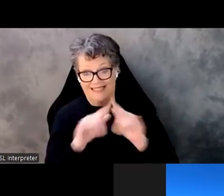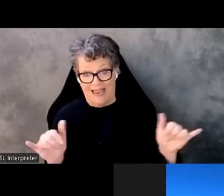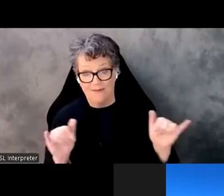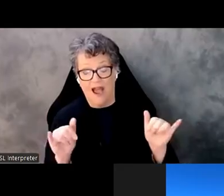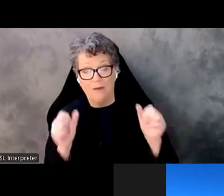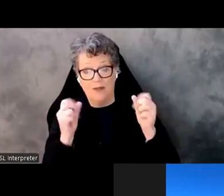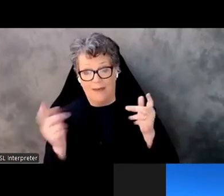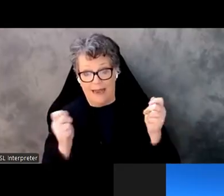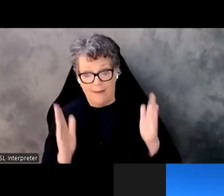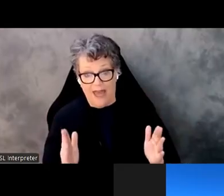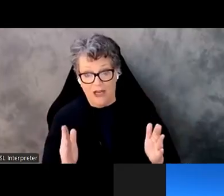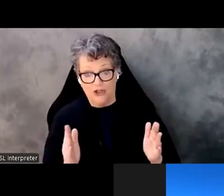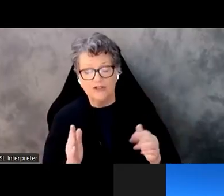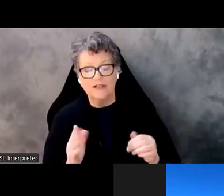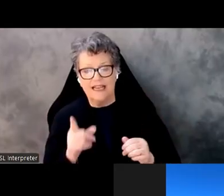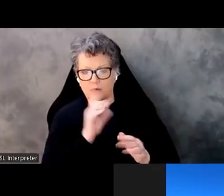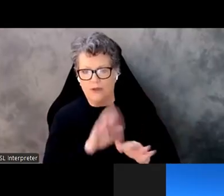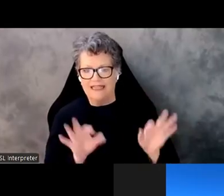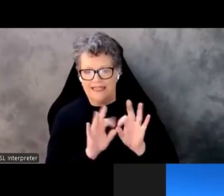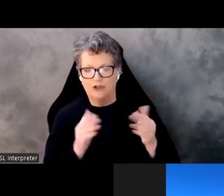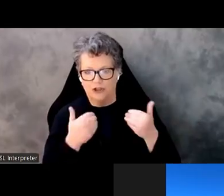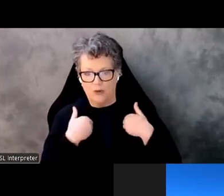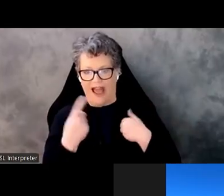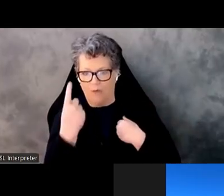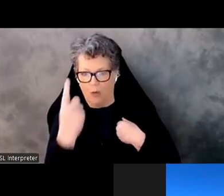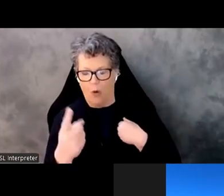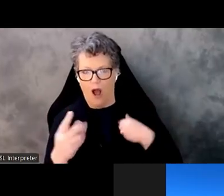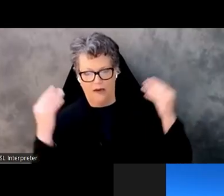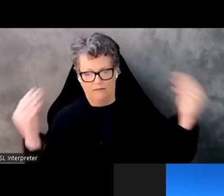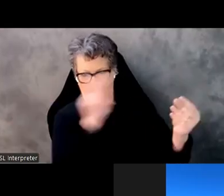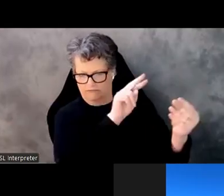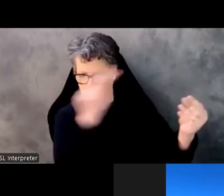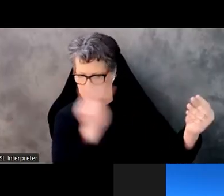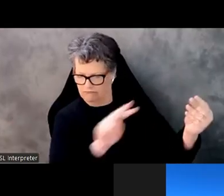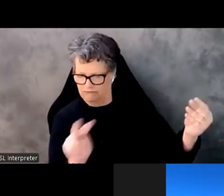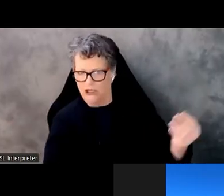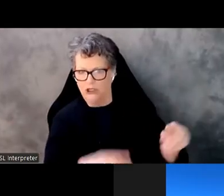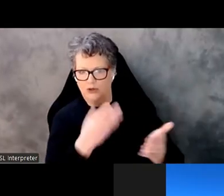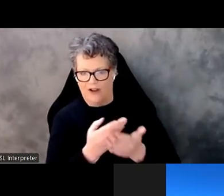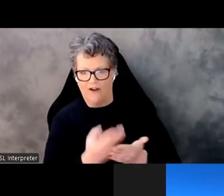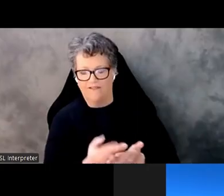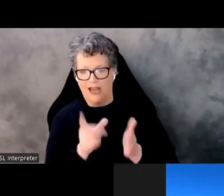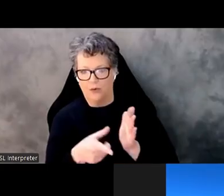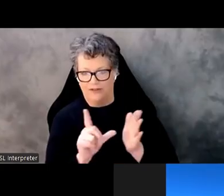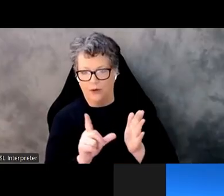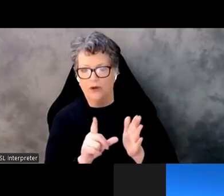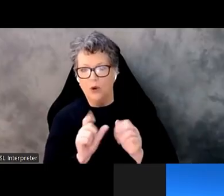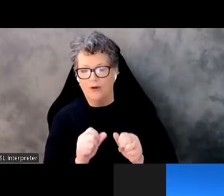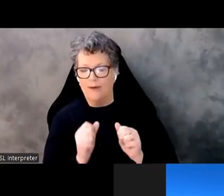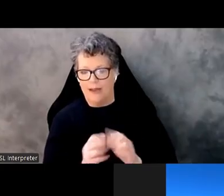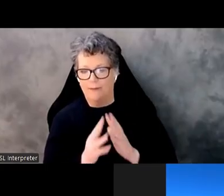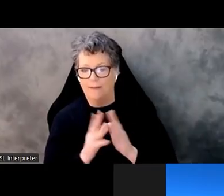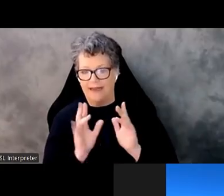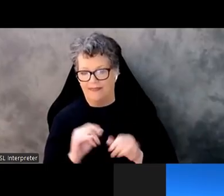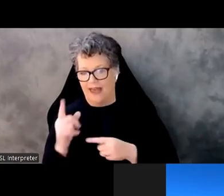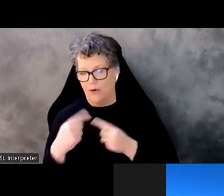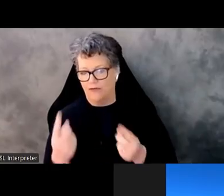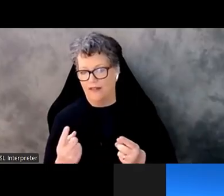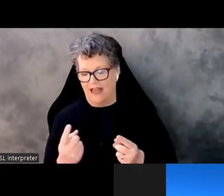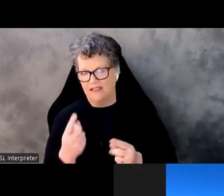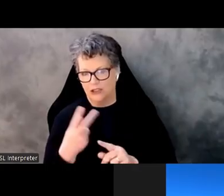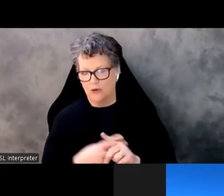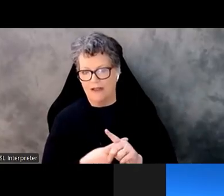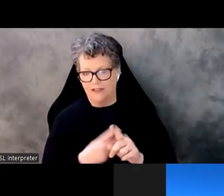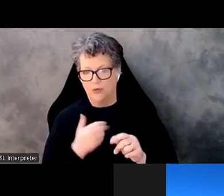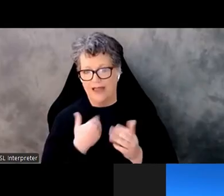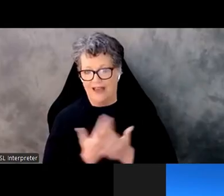project managers, it's really essential to have a single point of being able to verify and review. So we've been implementing that over the past 2 months.